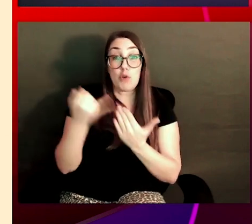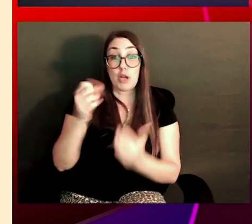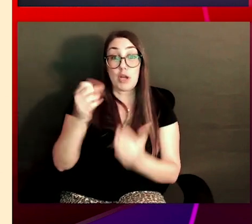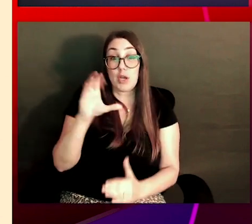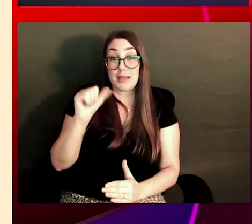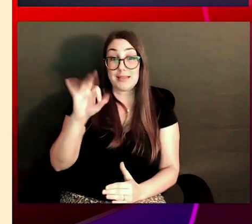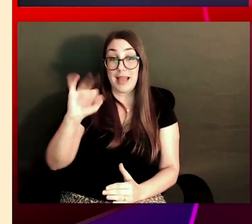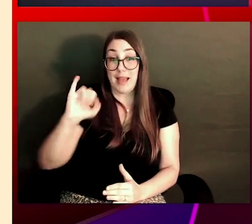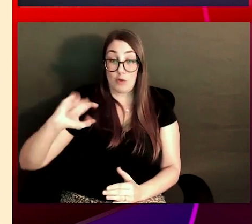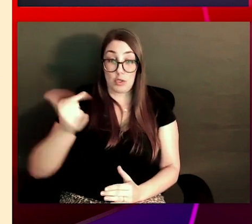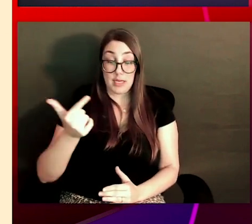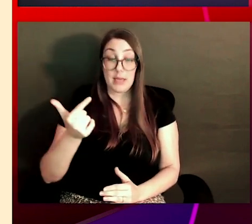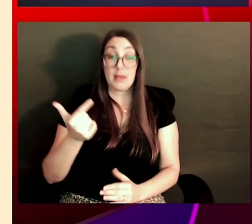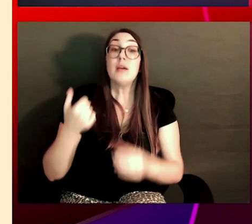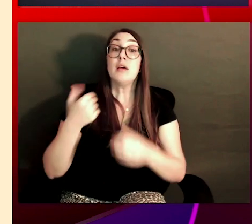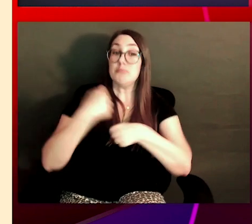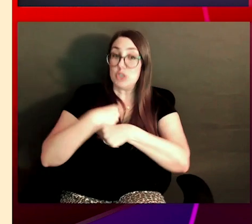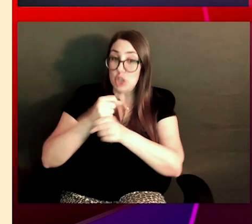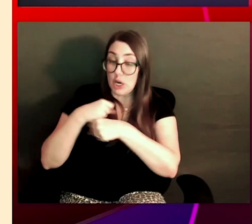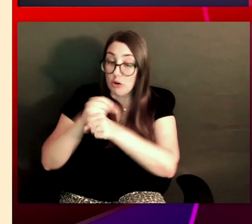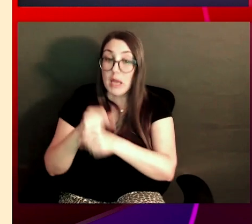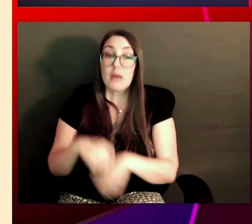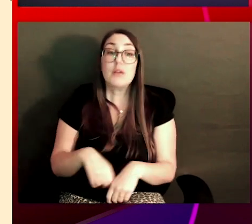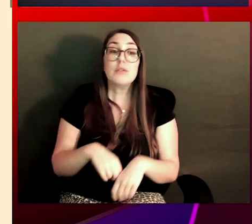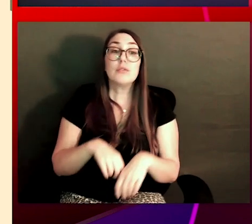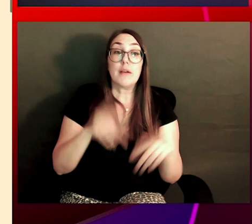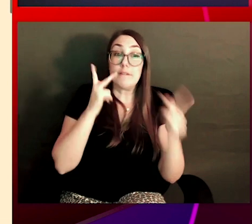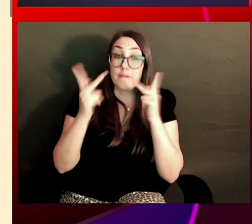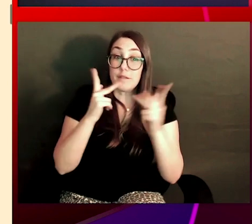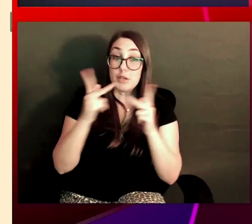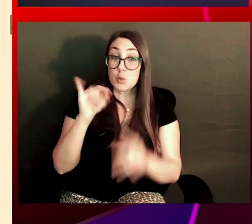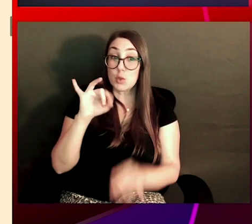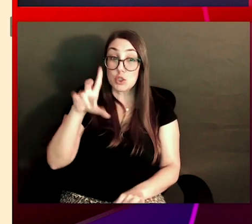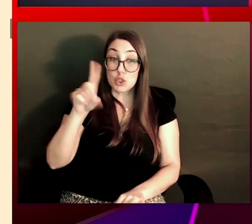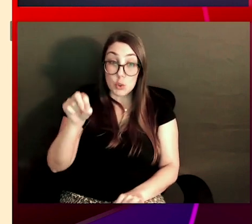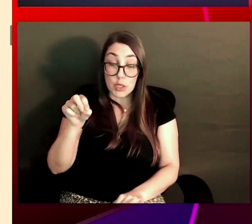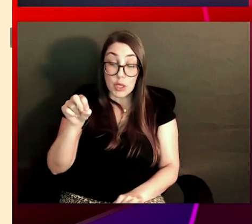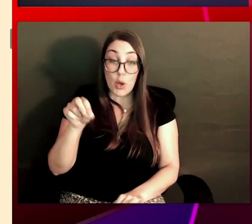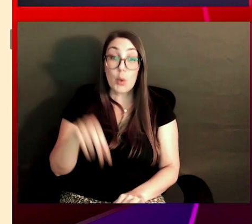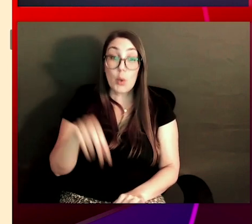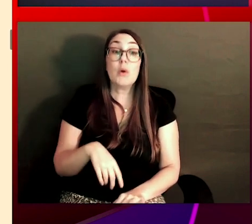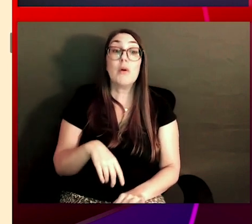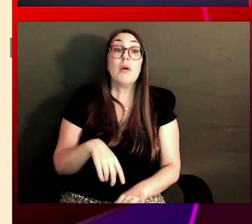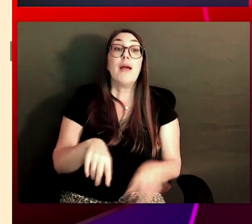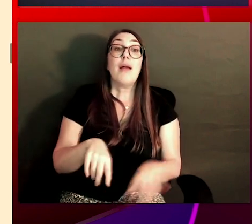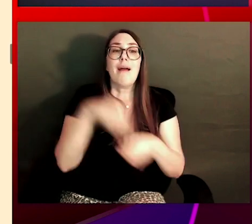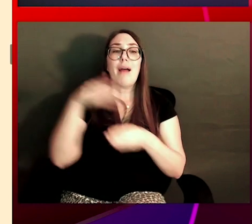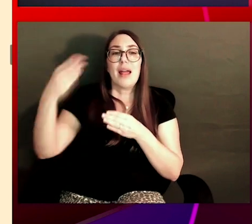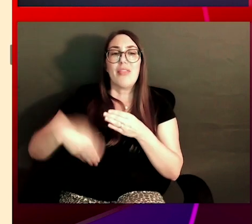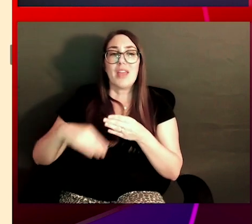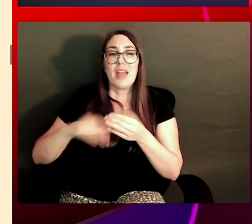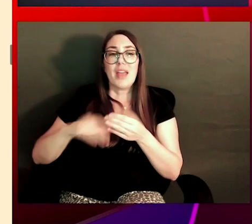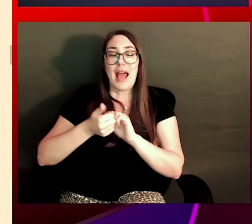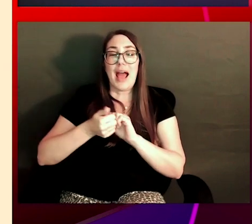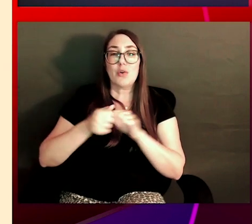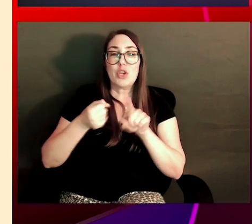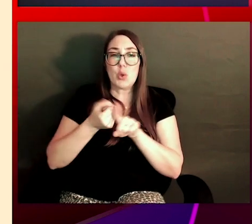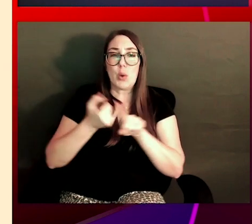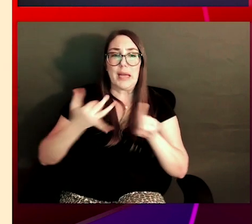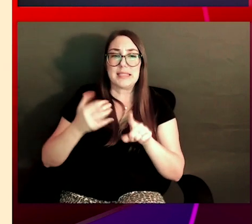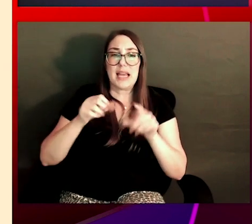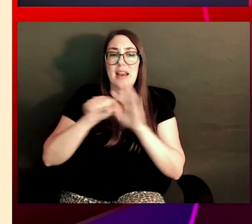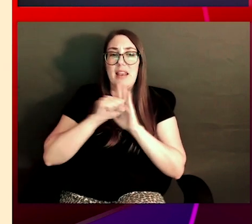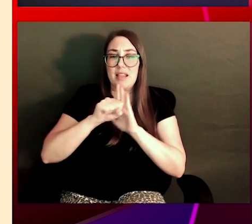source generators. You can also do this from Visual Studio, by the way. Okay. And then at the end, how to extend the sample and so on. And he talks about dependency